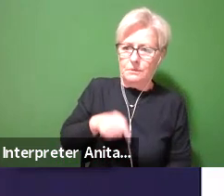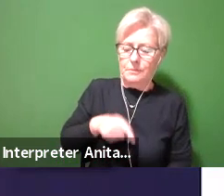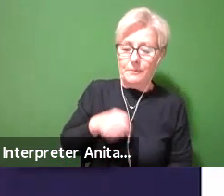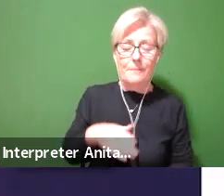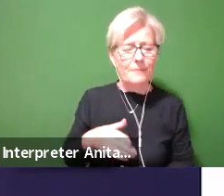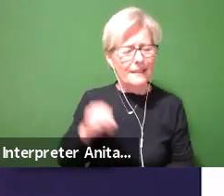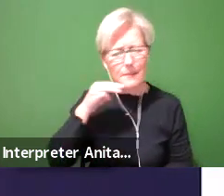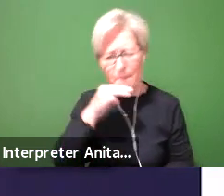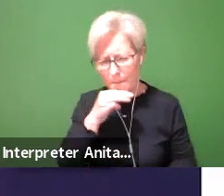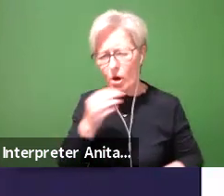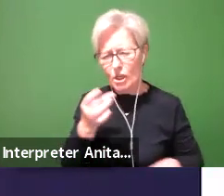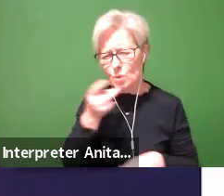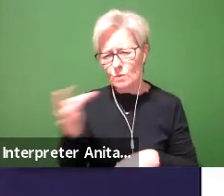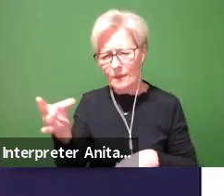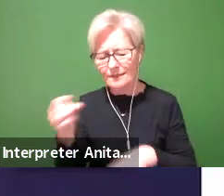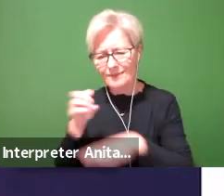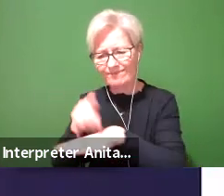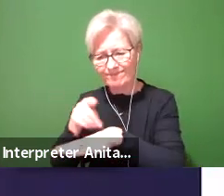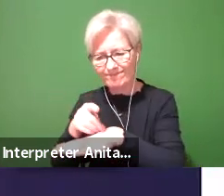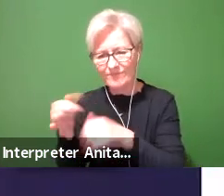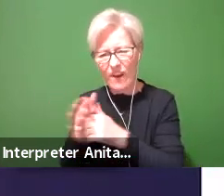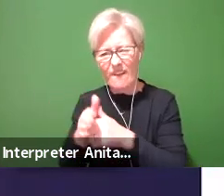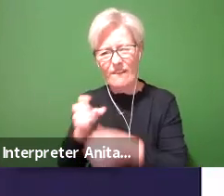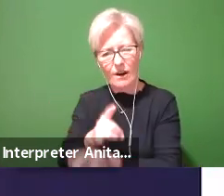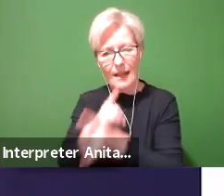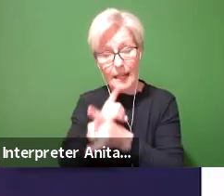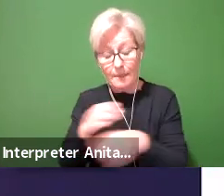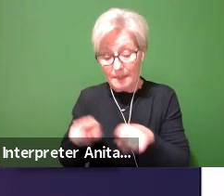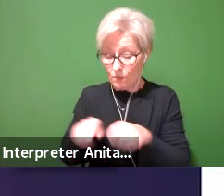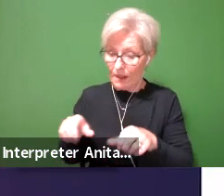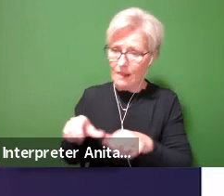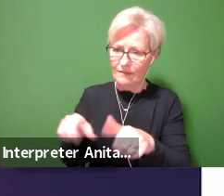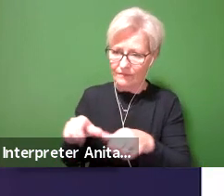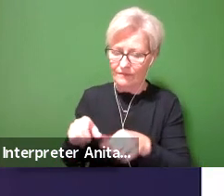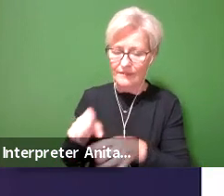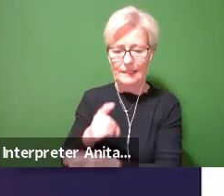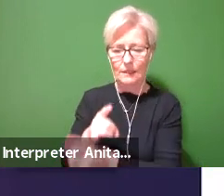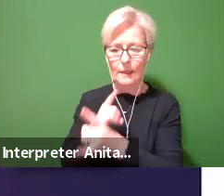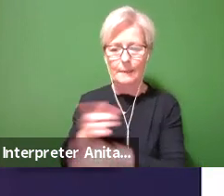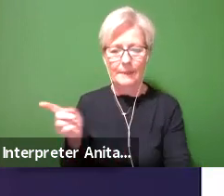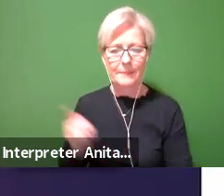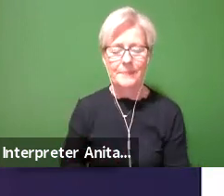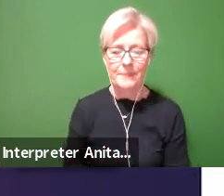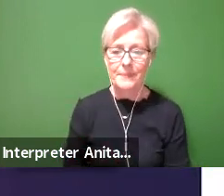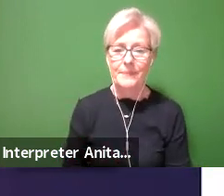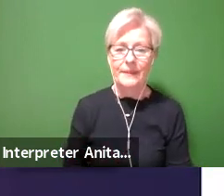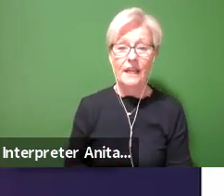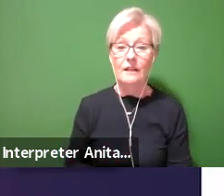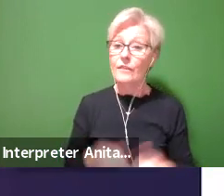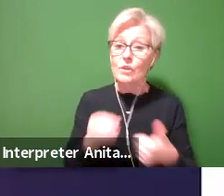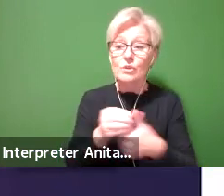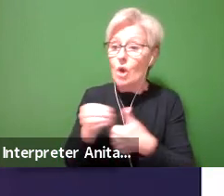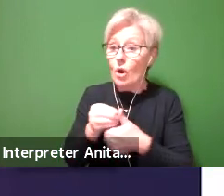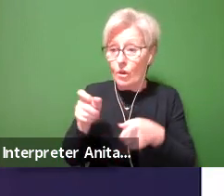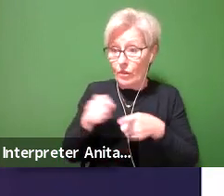health physiotherapist. If you were somebody, in this slide, I've divided urinary incontinence into stress and urge incontinence. There are other types of